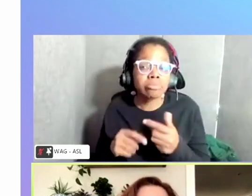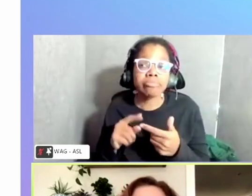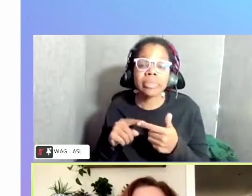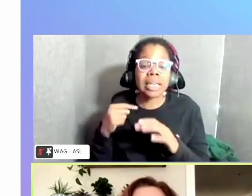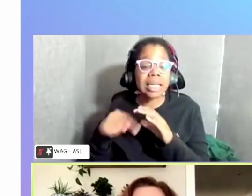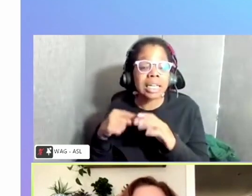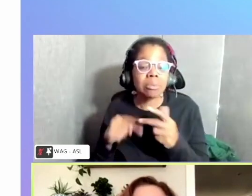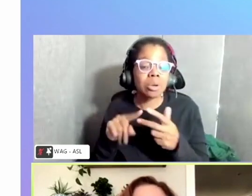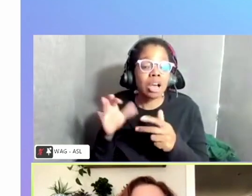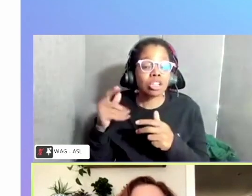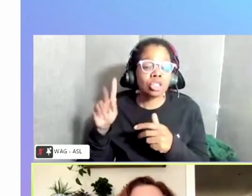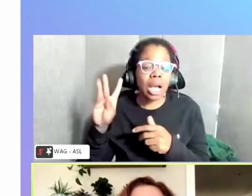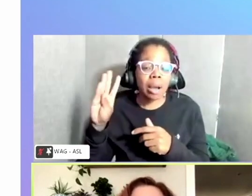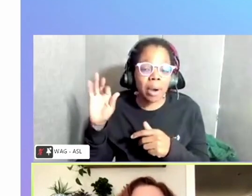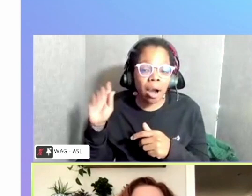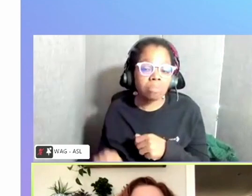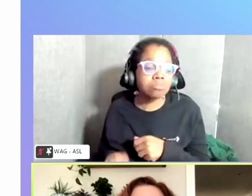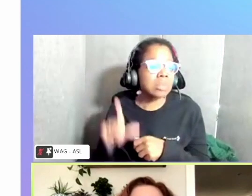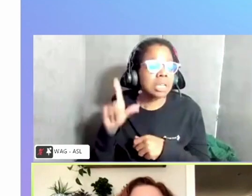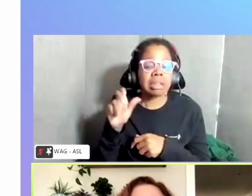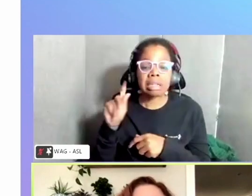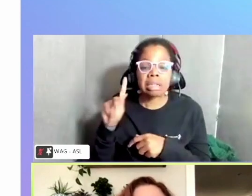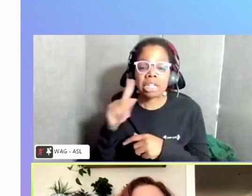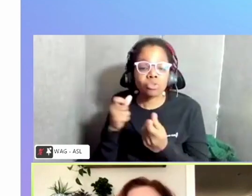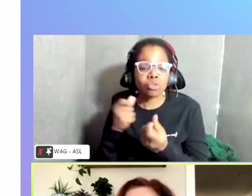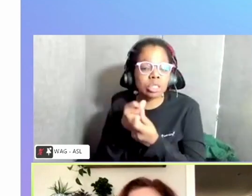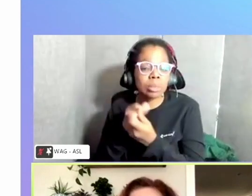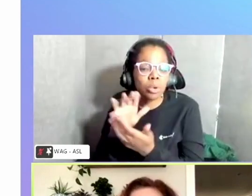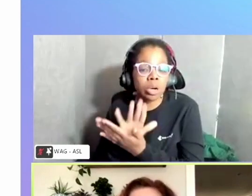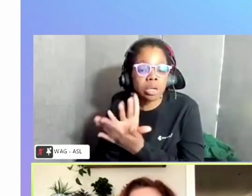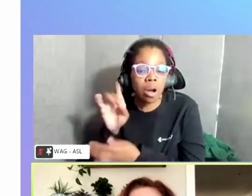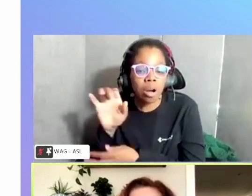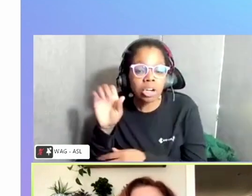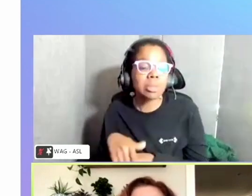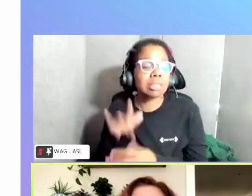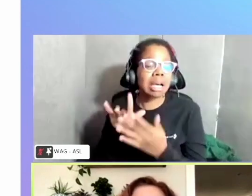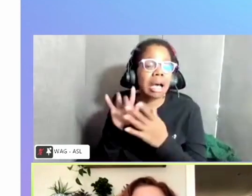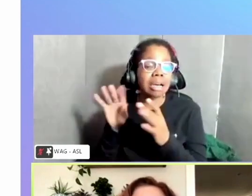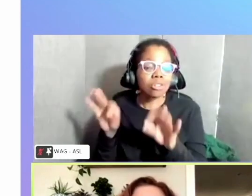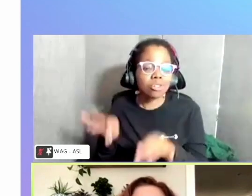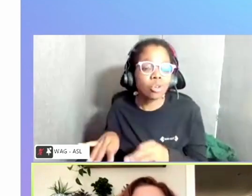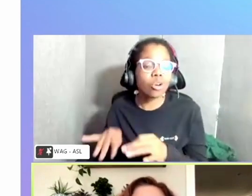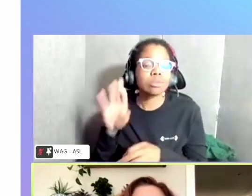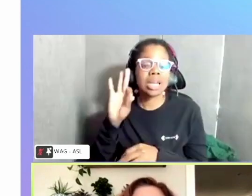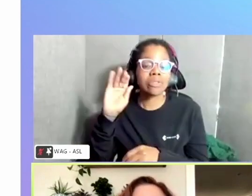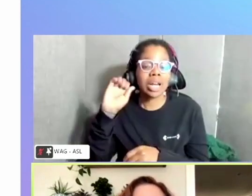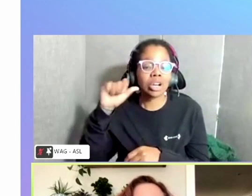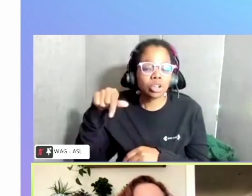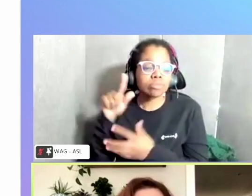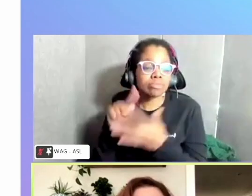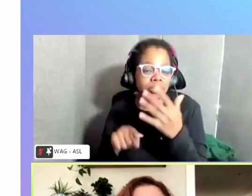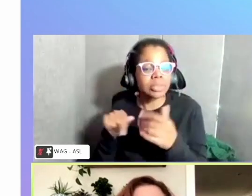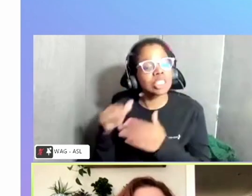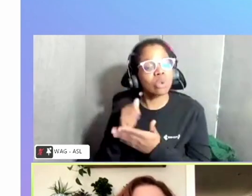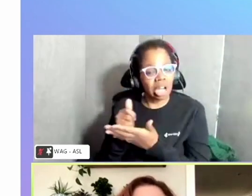email, chatbot, or links to support documentation, contact forms, FAQs, and such. This will help people